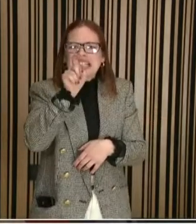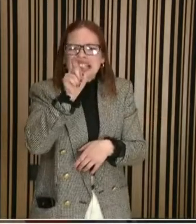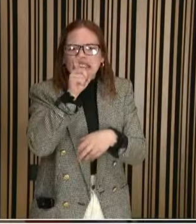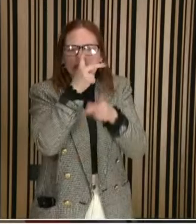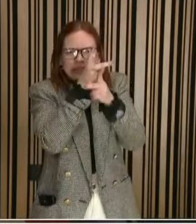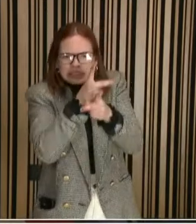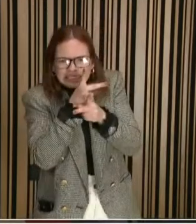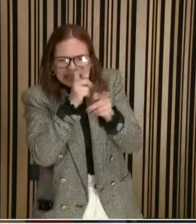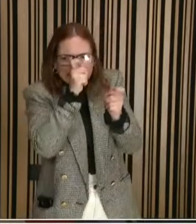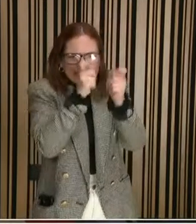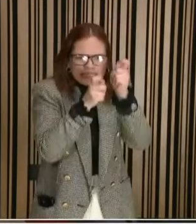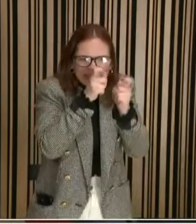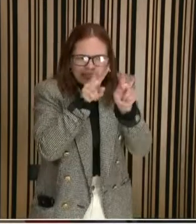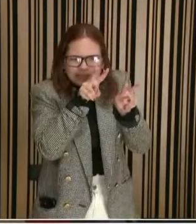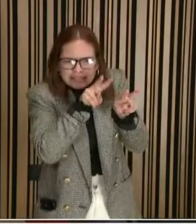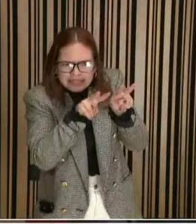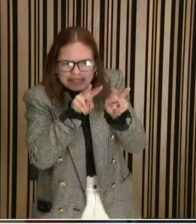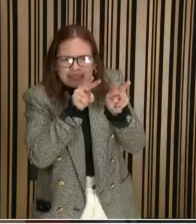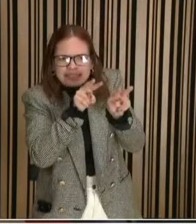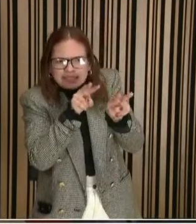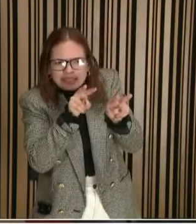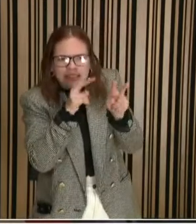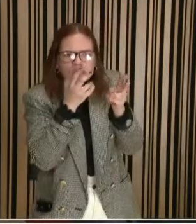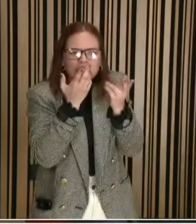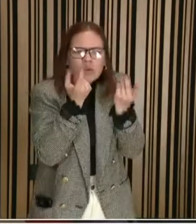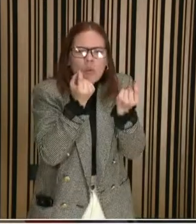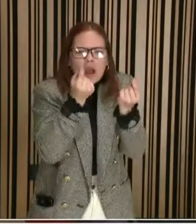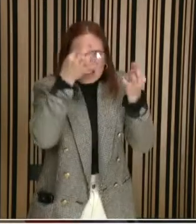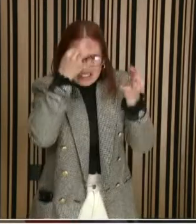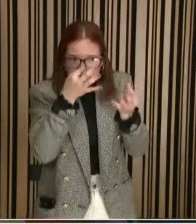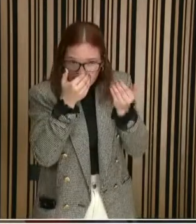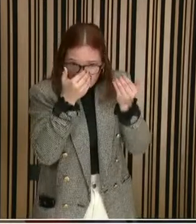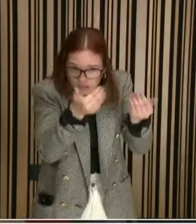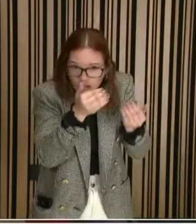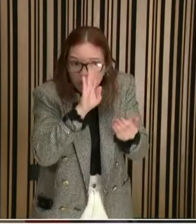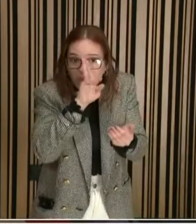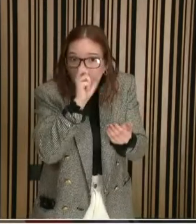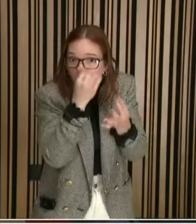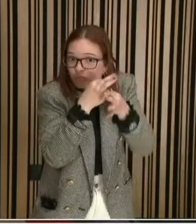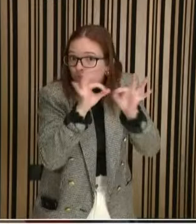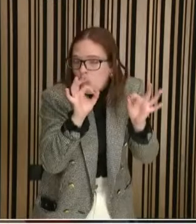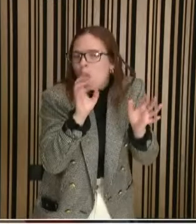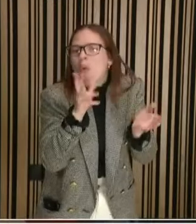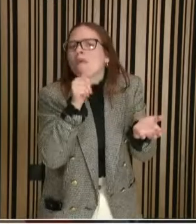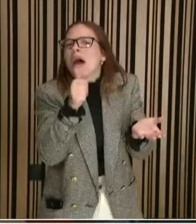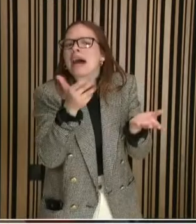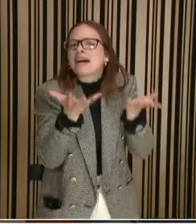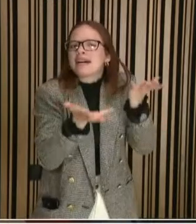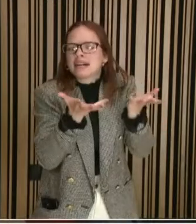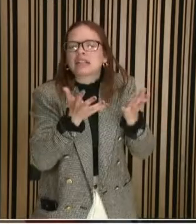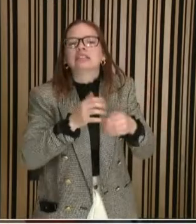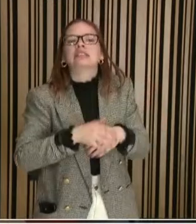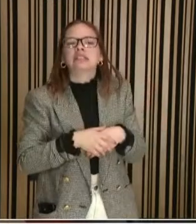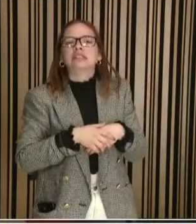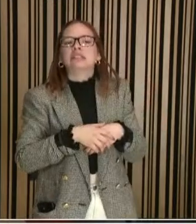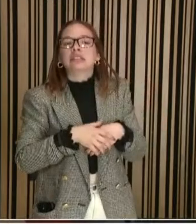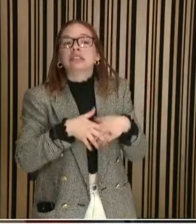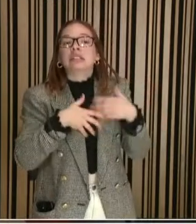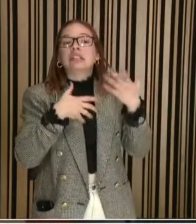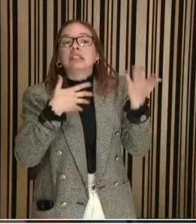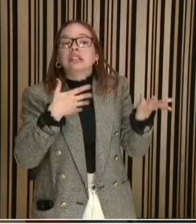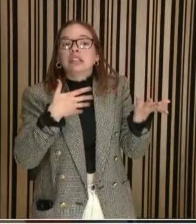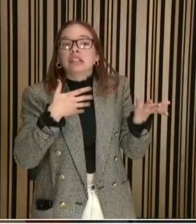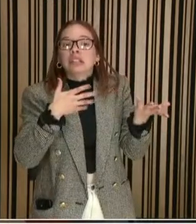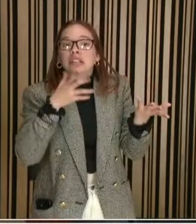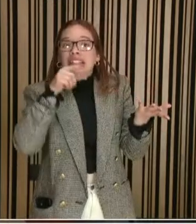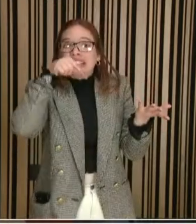it would cost to provide free Metro bus in the district, not just this